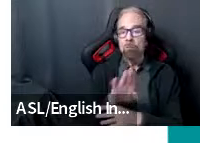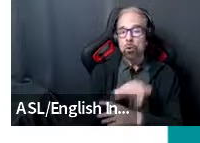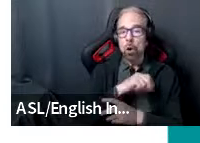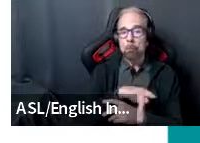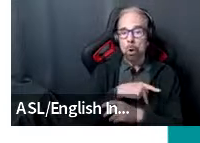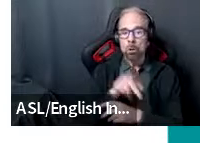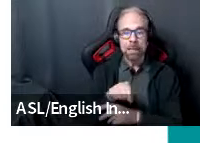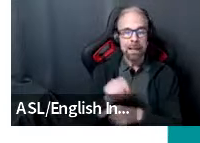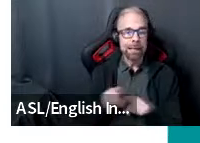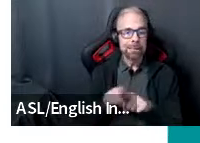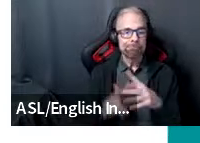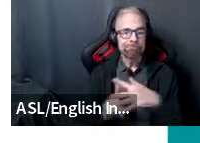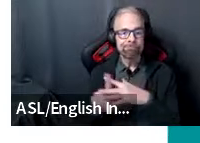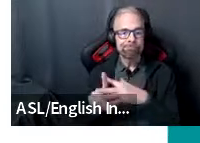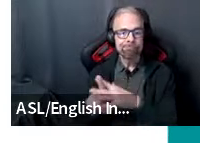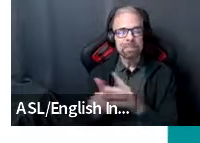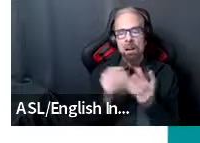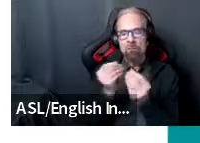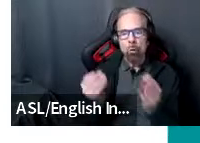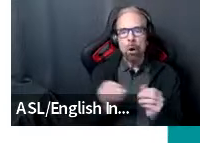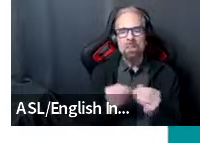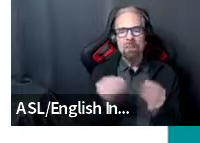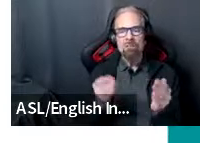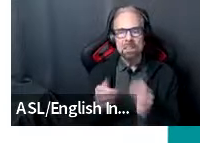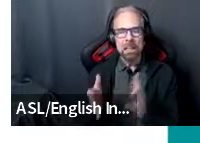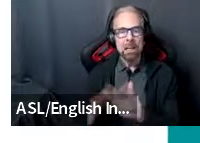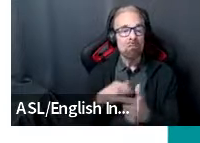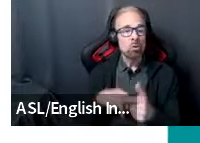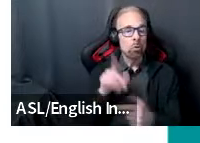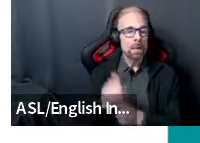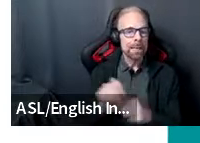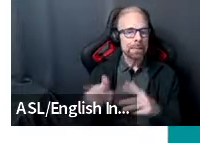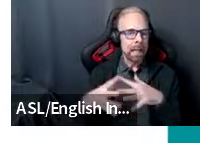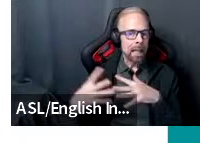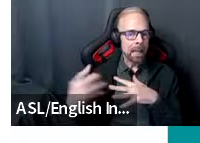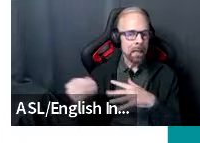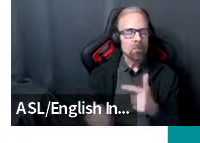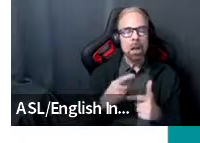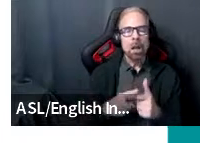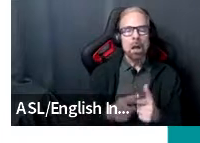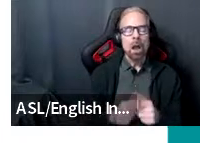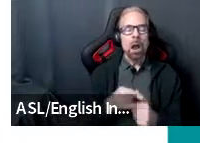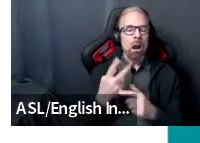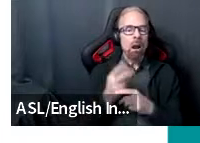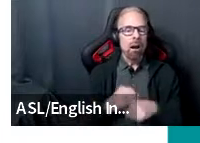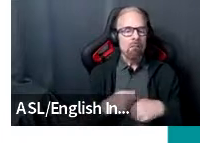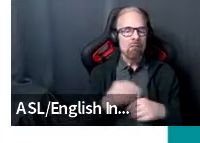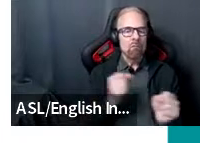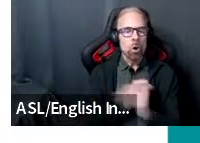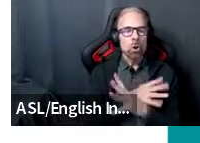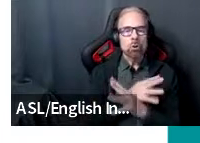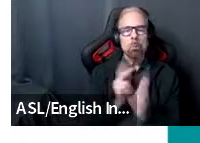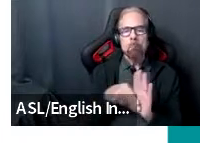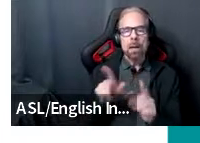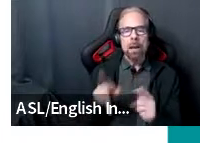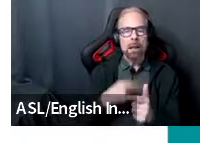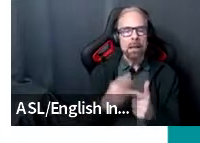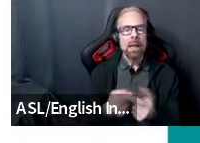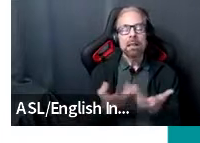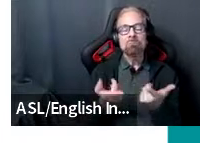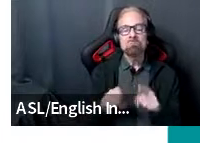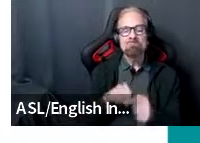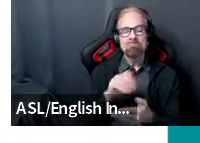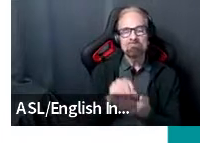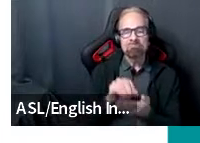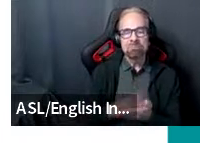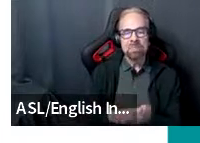come up. Let the facilitator know if you need to step away. Virtual participants can participate by taking written notes and using